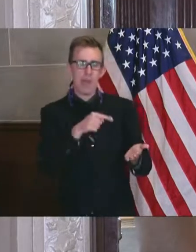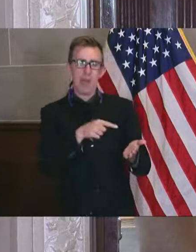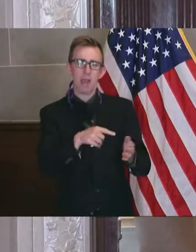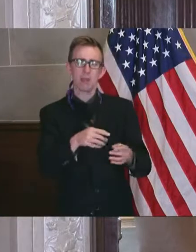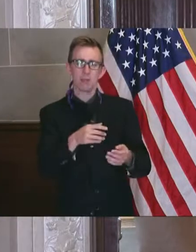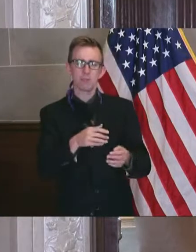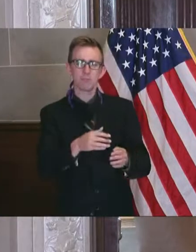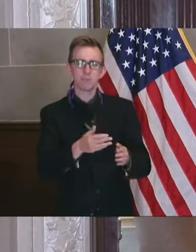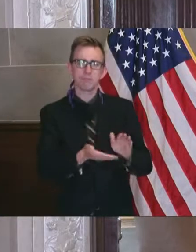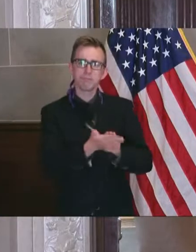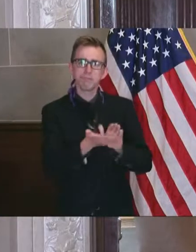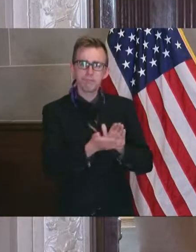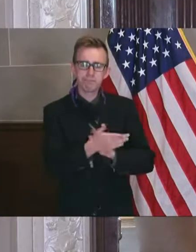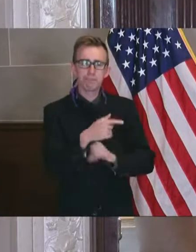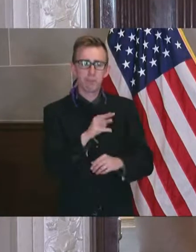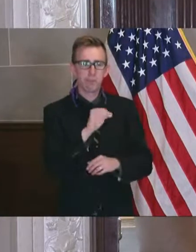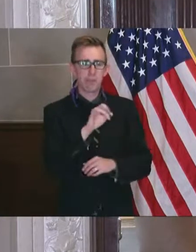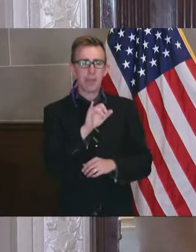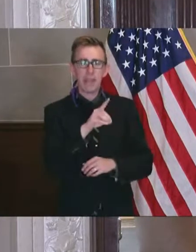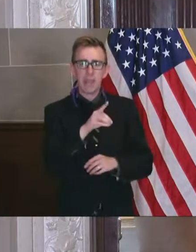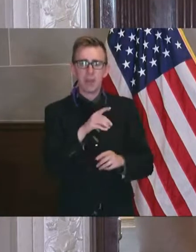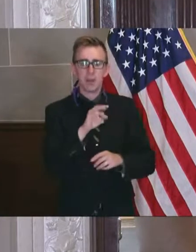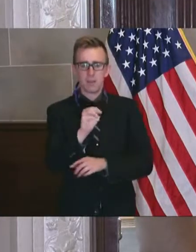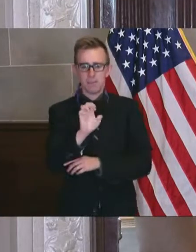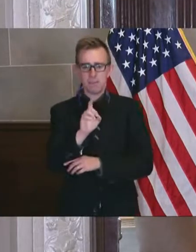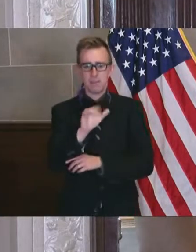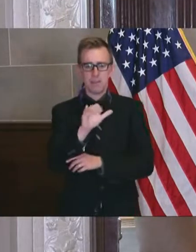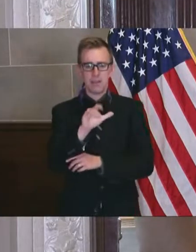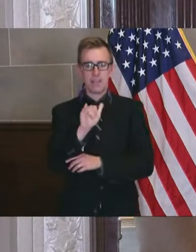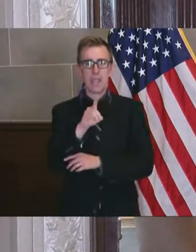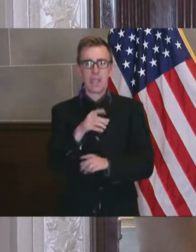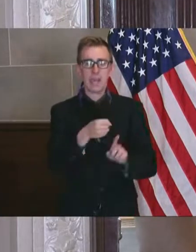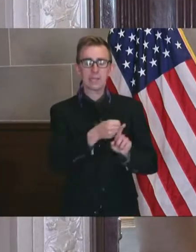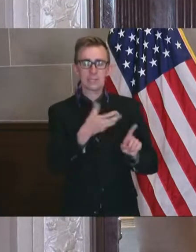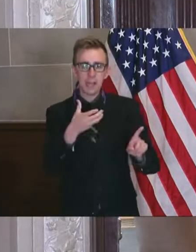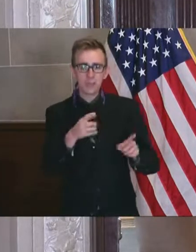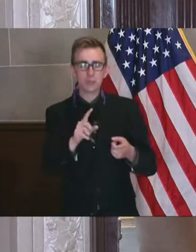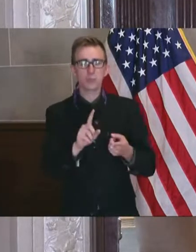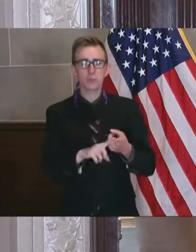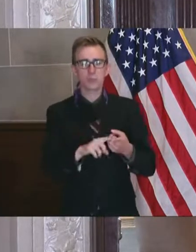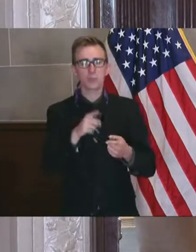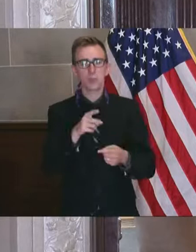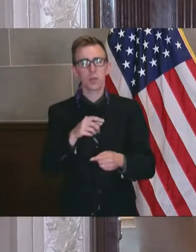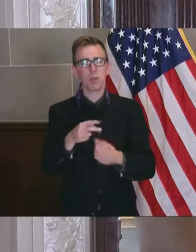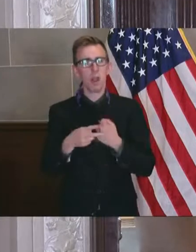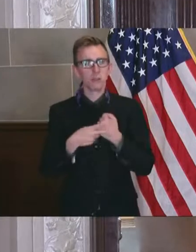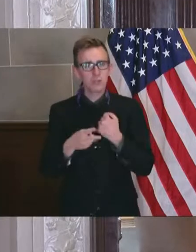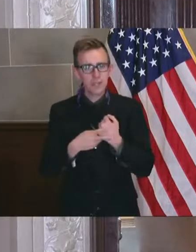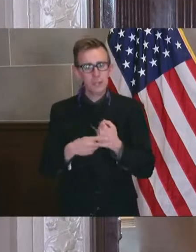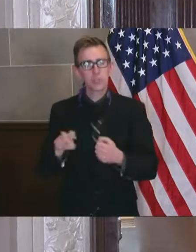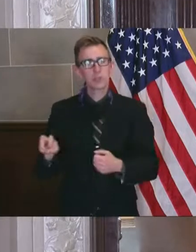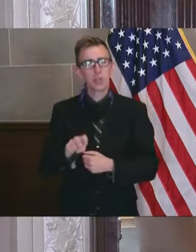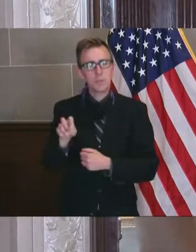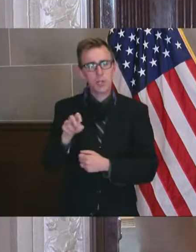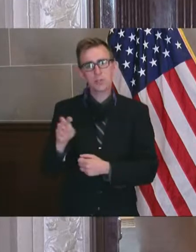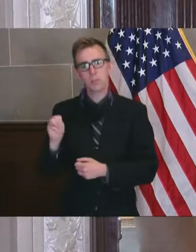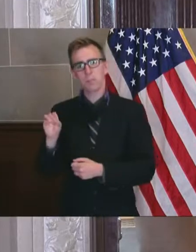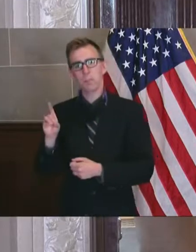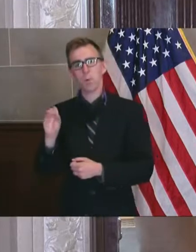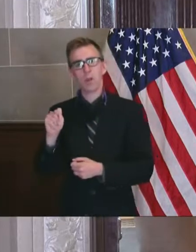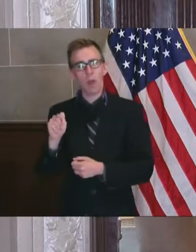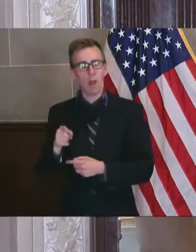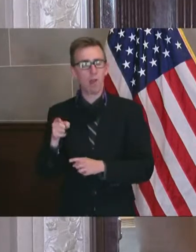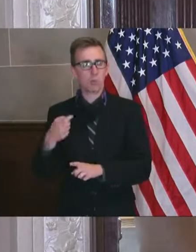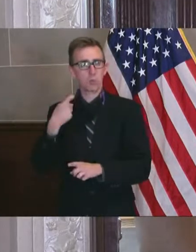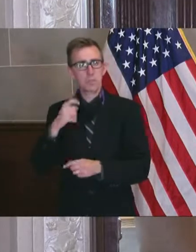the Medicaid expansion to the conservation, to the transportation, to MoDOTs and their funding sources, or